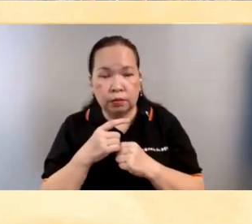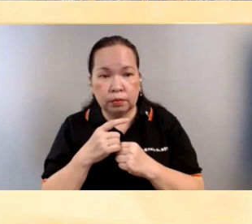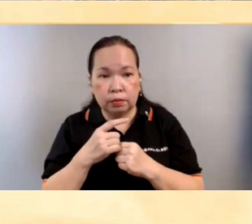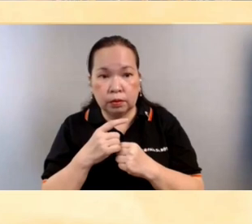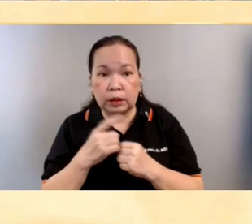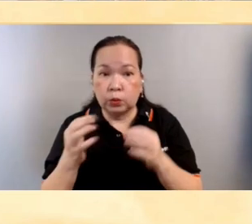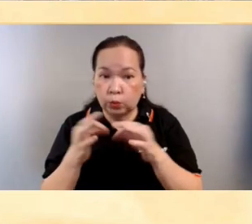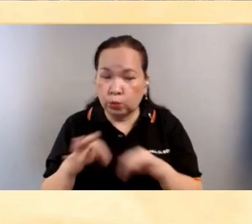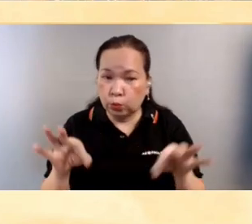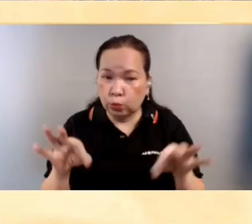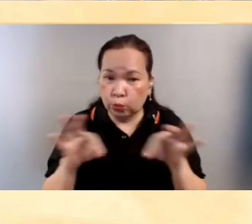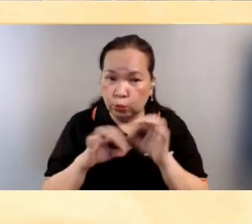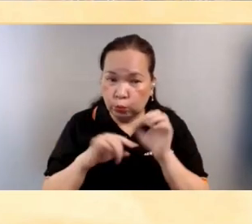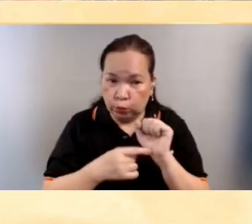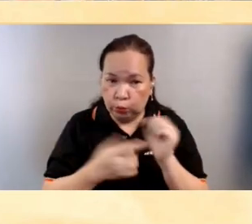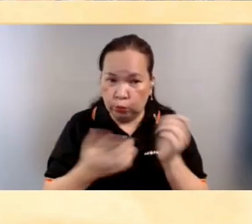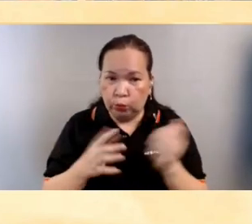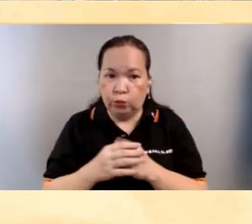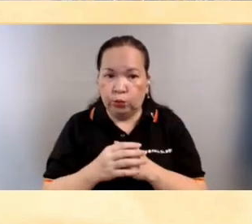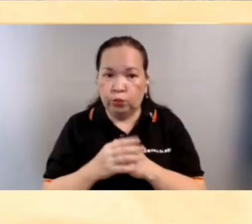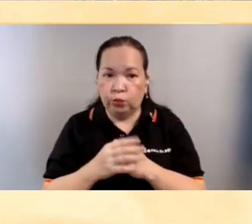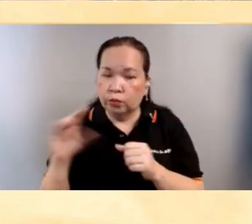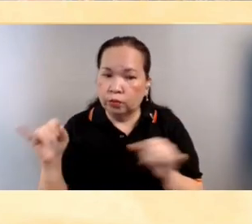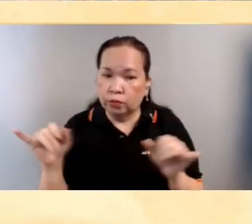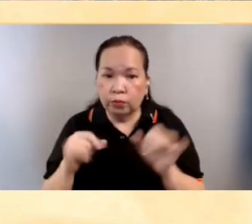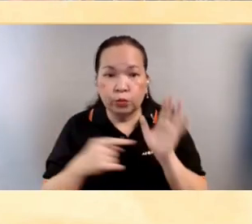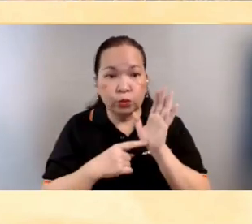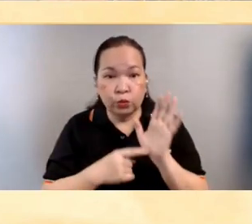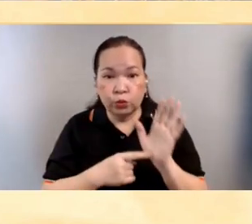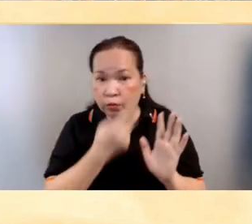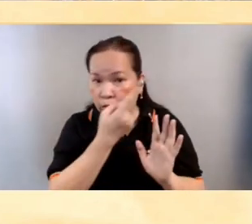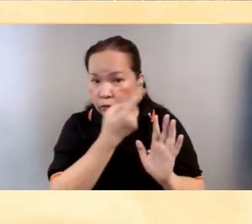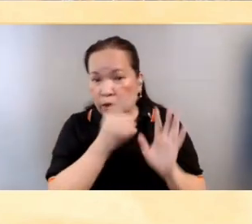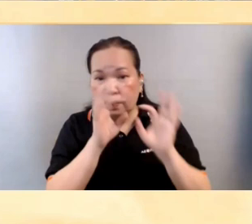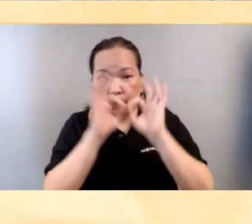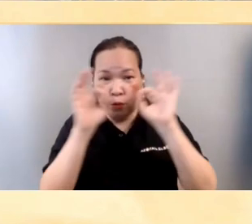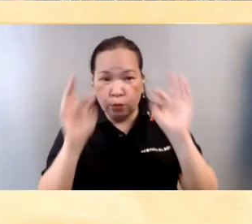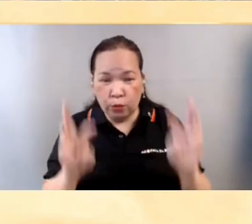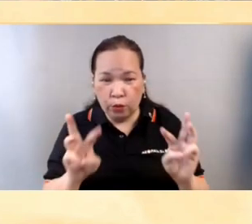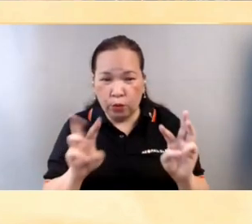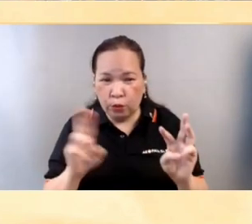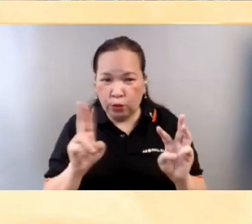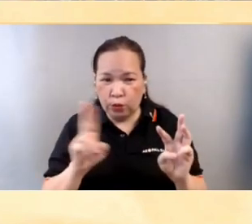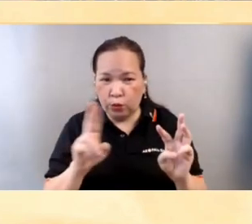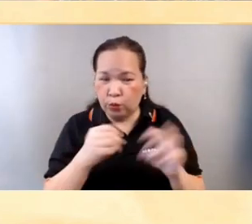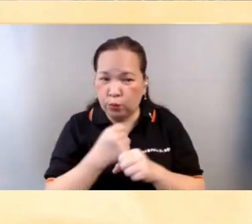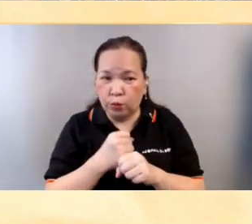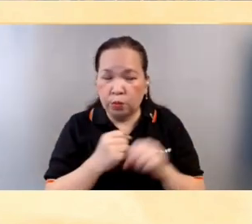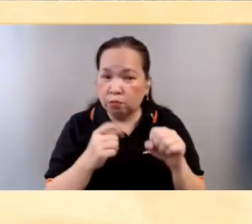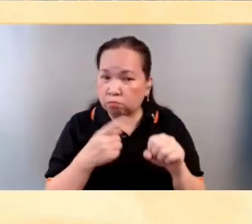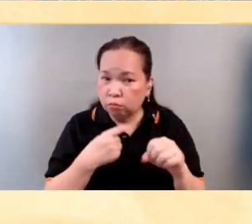an important starting point. And I would like to show you the framework that we use when we